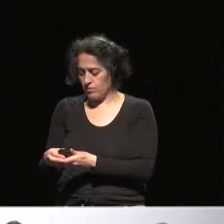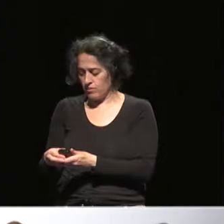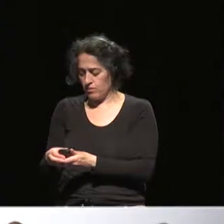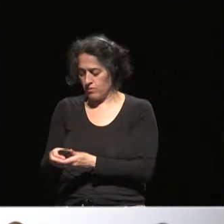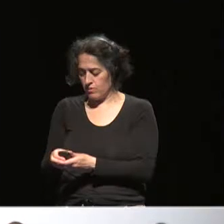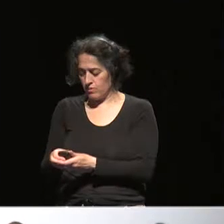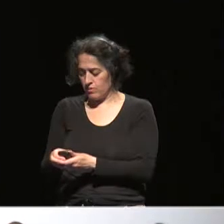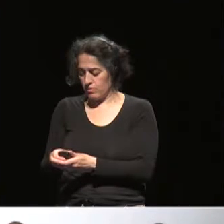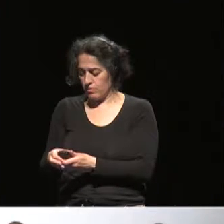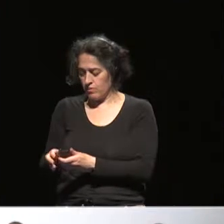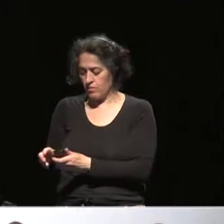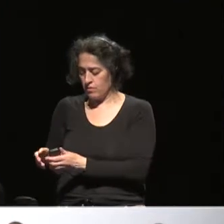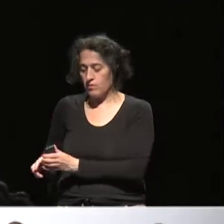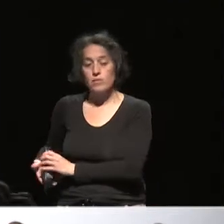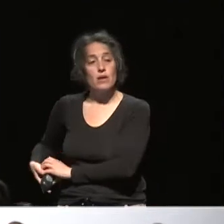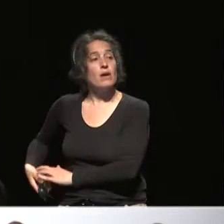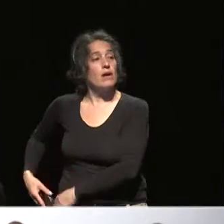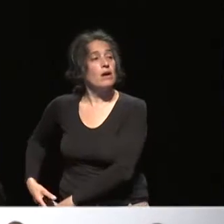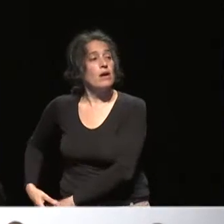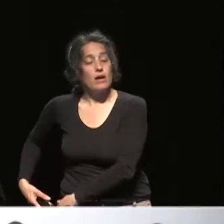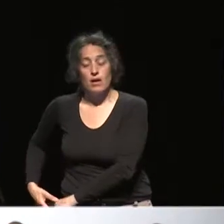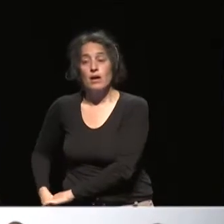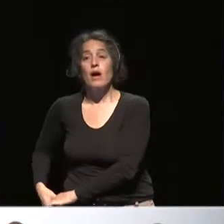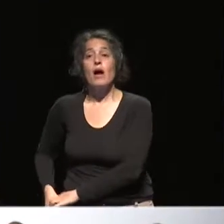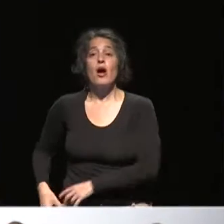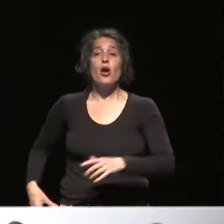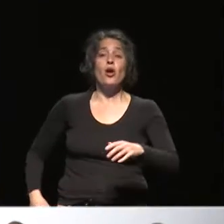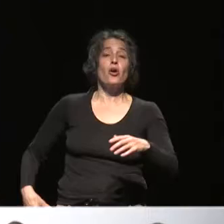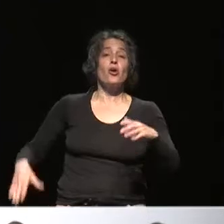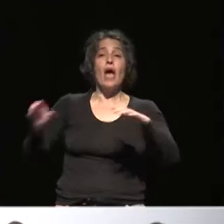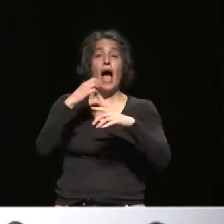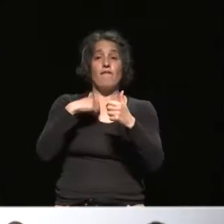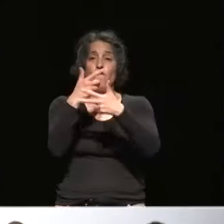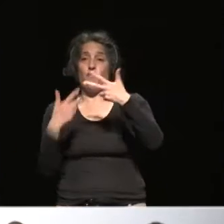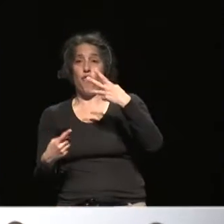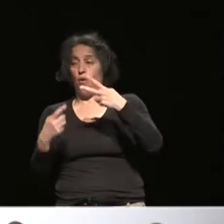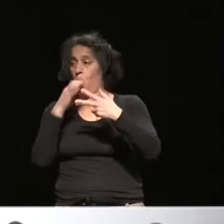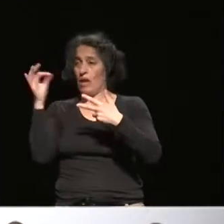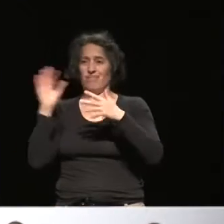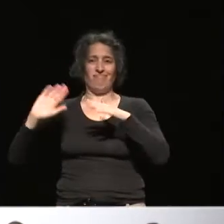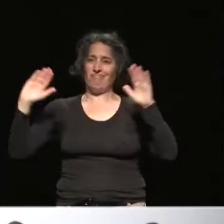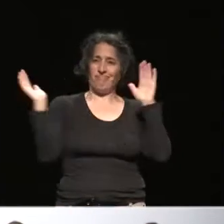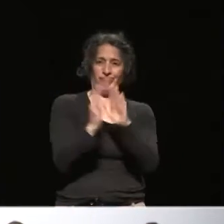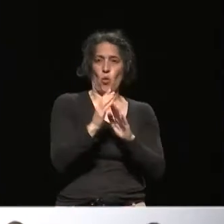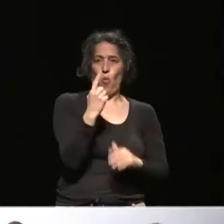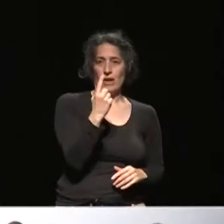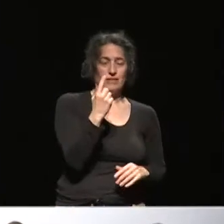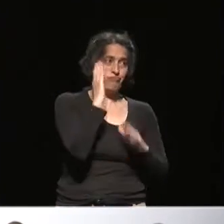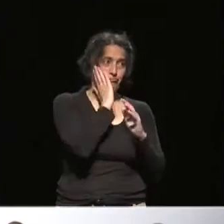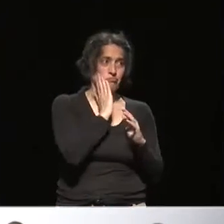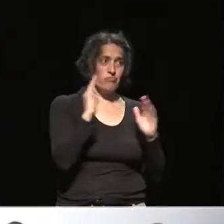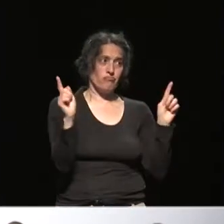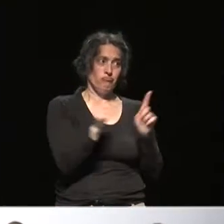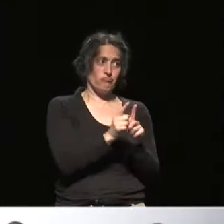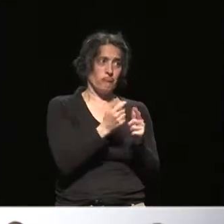one. Okay, 1 minute to explain what the European Commission is doing on corruption in development cooperation. If you can phrase it as a question to the